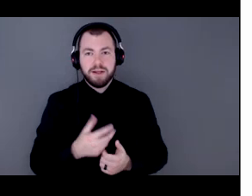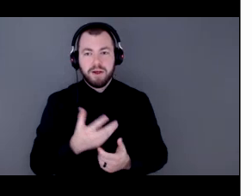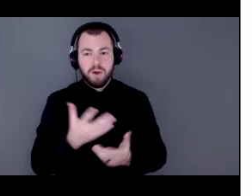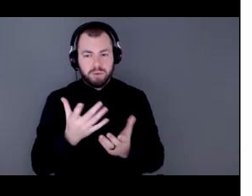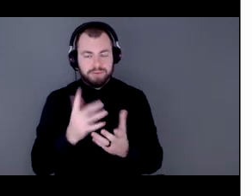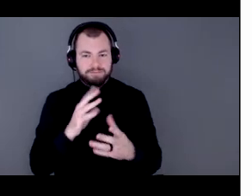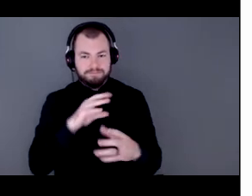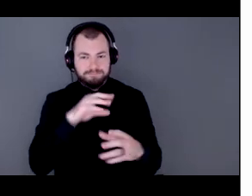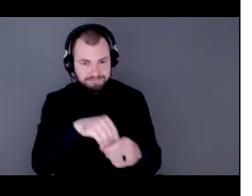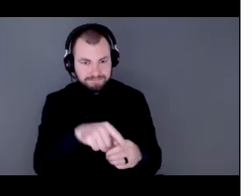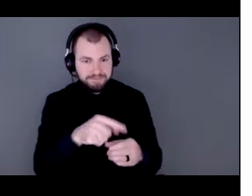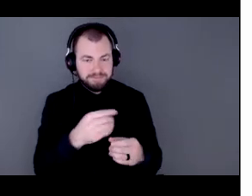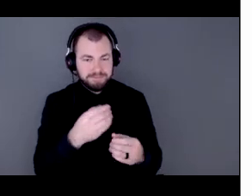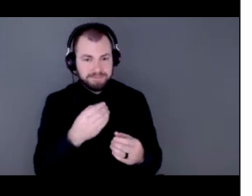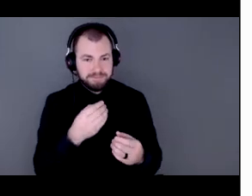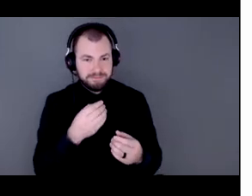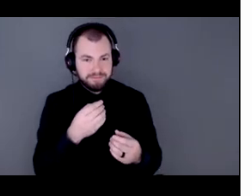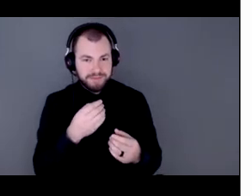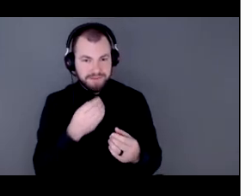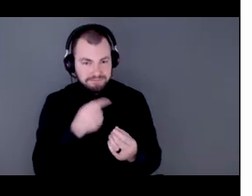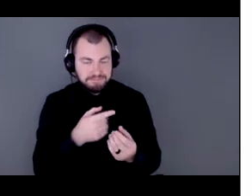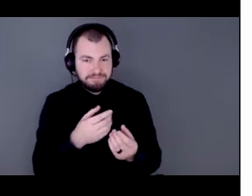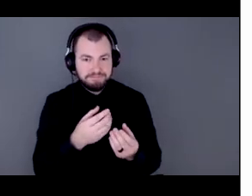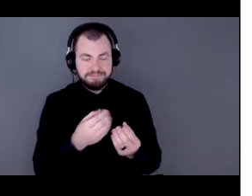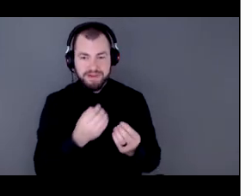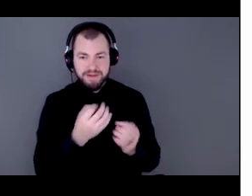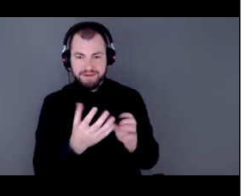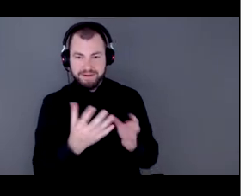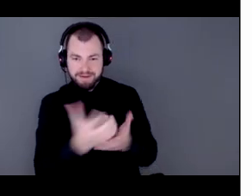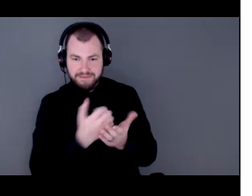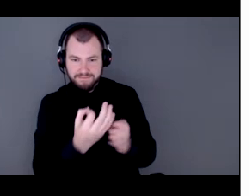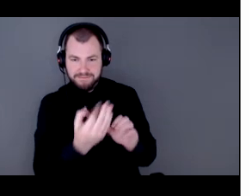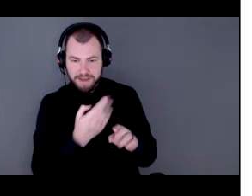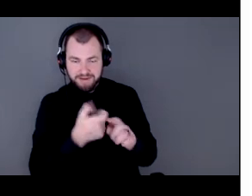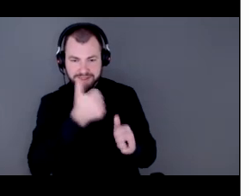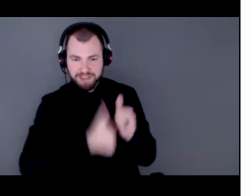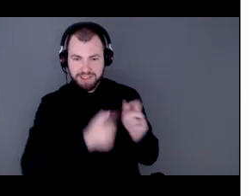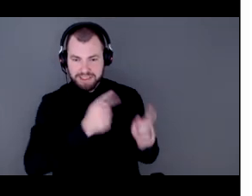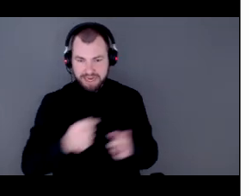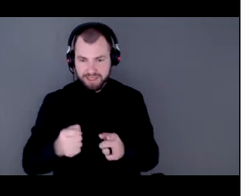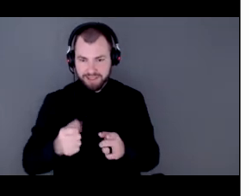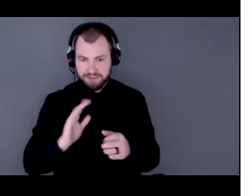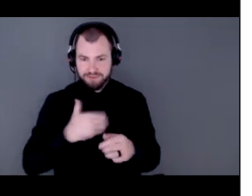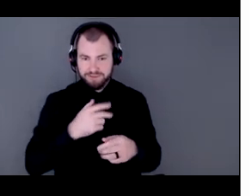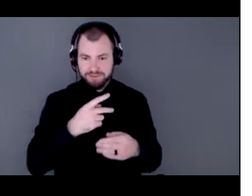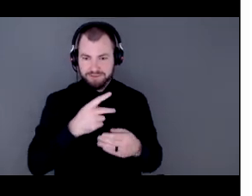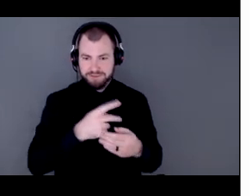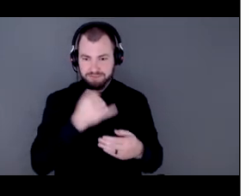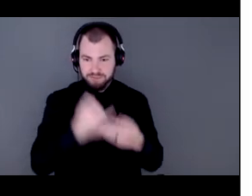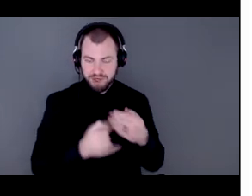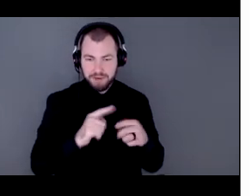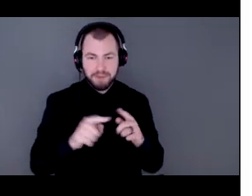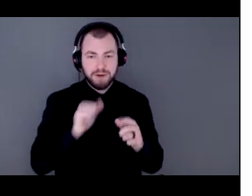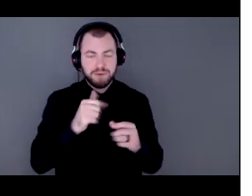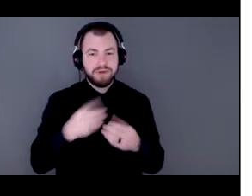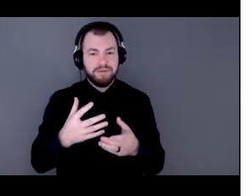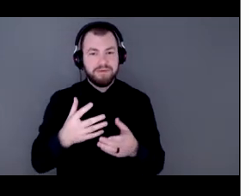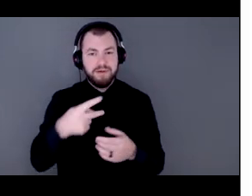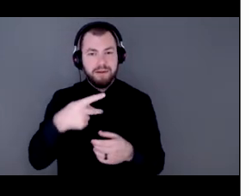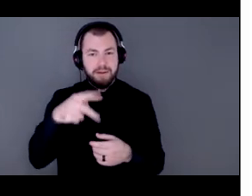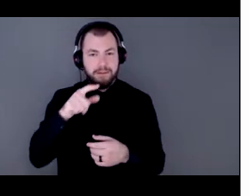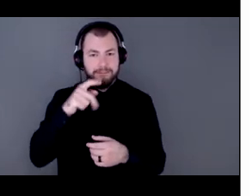feedback at every stage of our project, so that we don't actually give them a plastic alternative at the very end and then ask